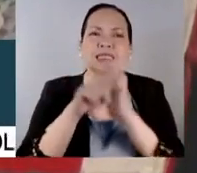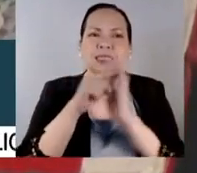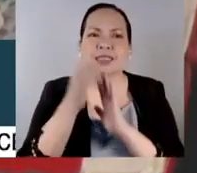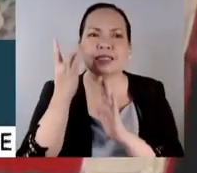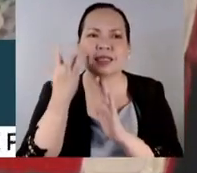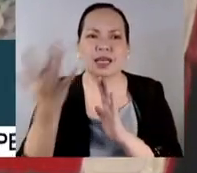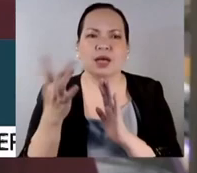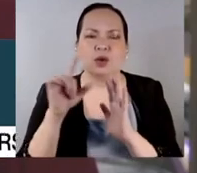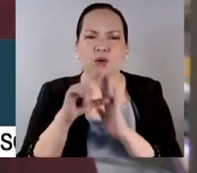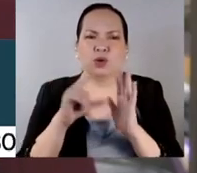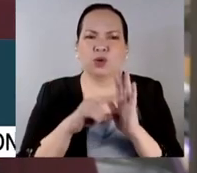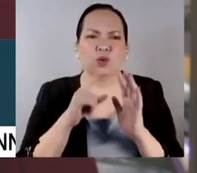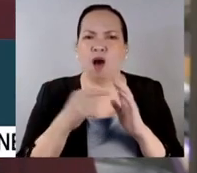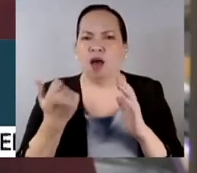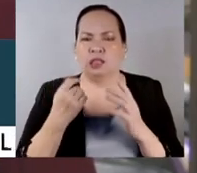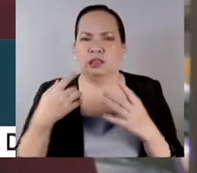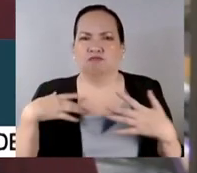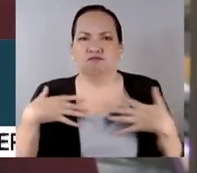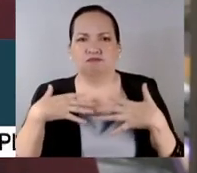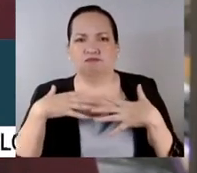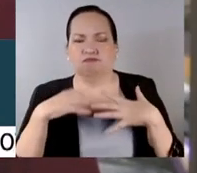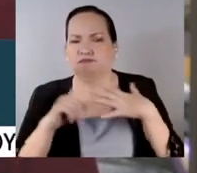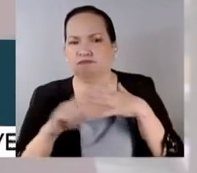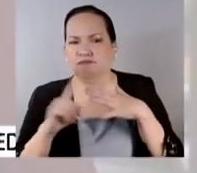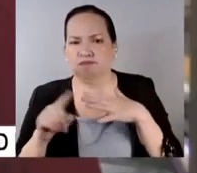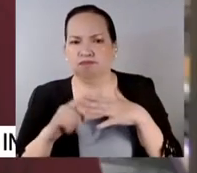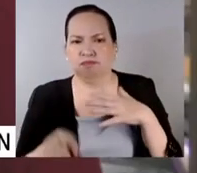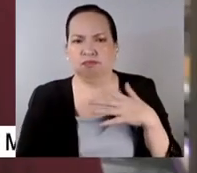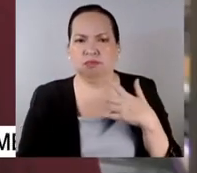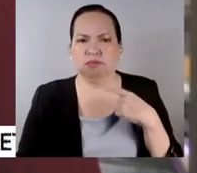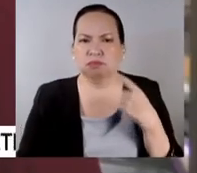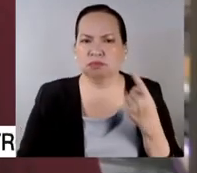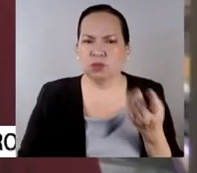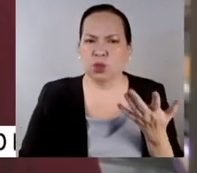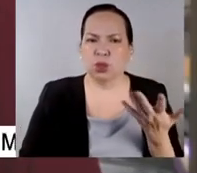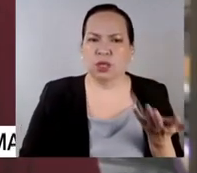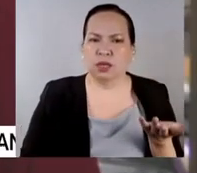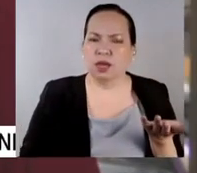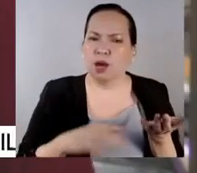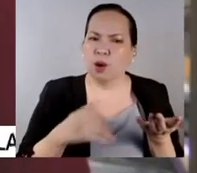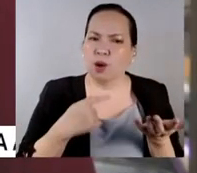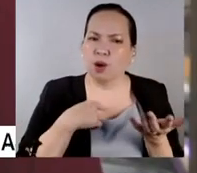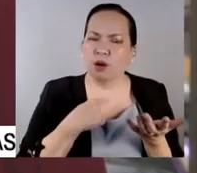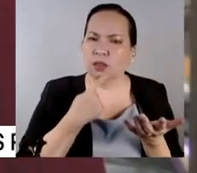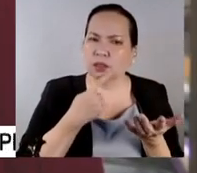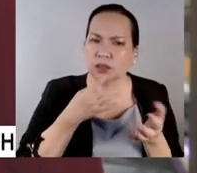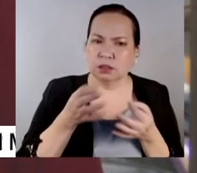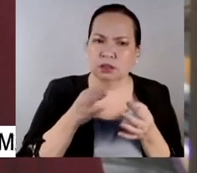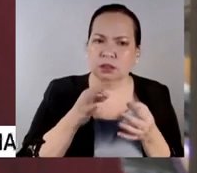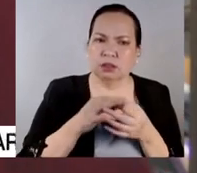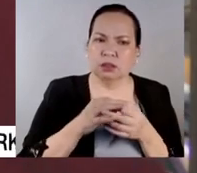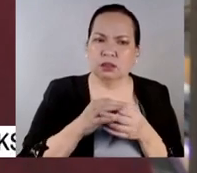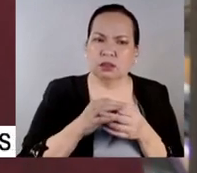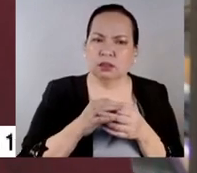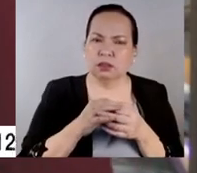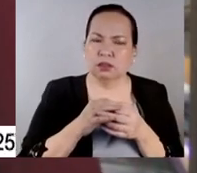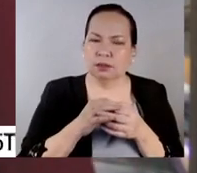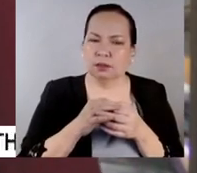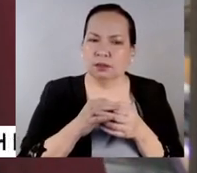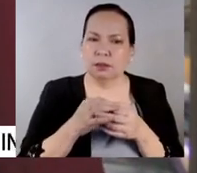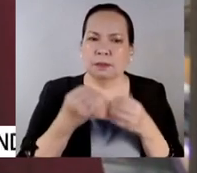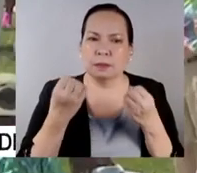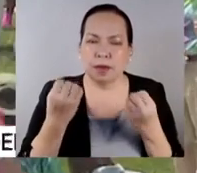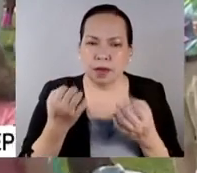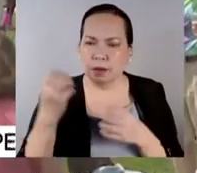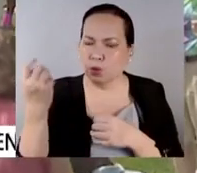But it has supporters. God created man and woman, and actually what I'm saying is for the majority of